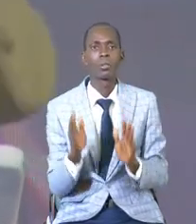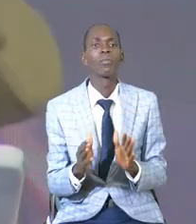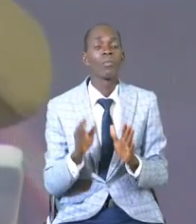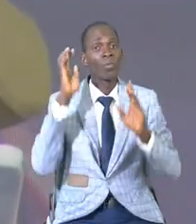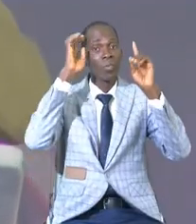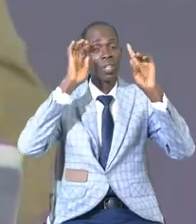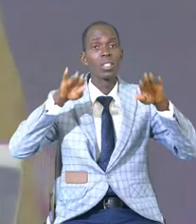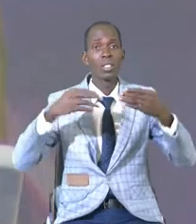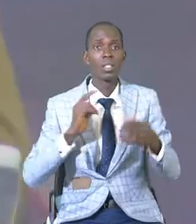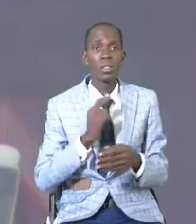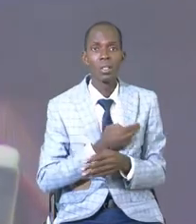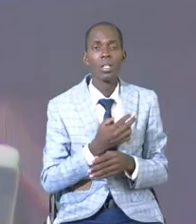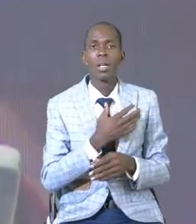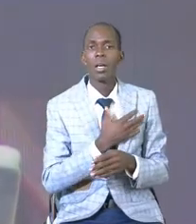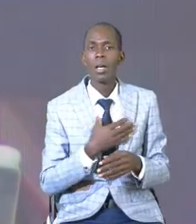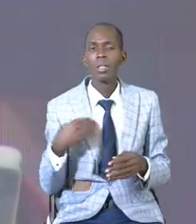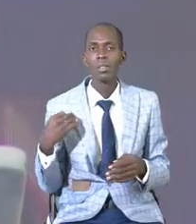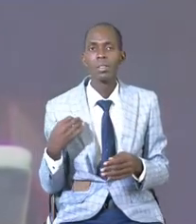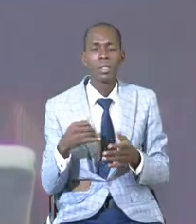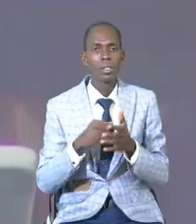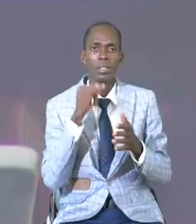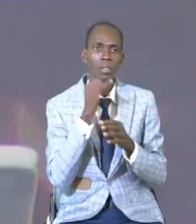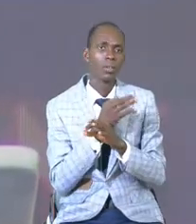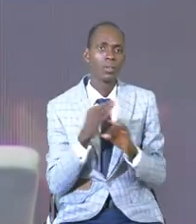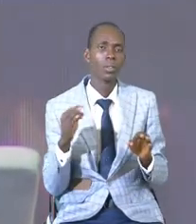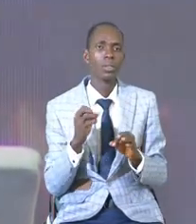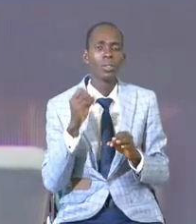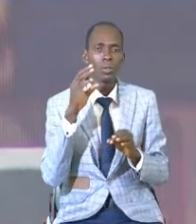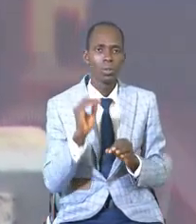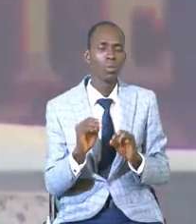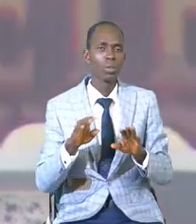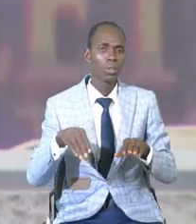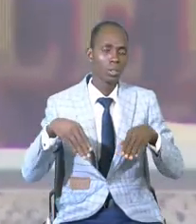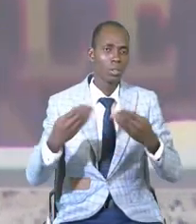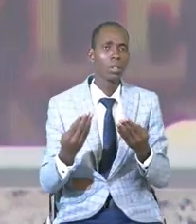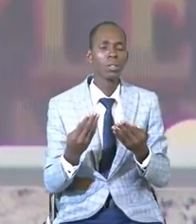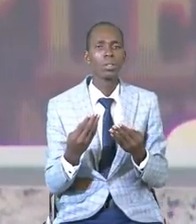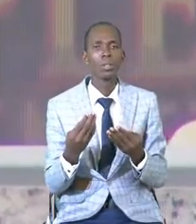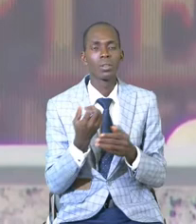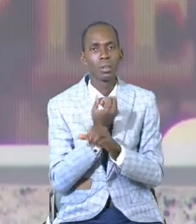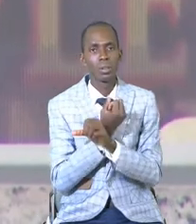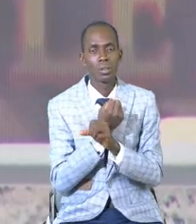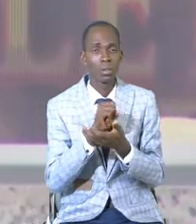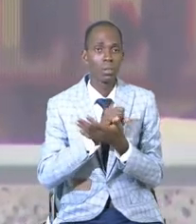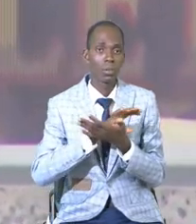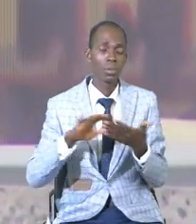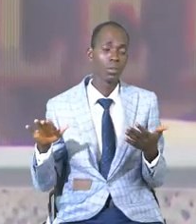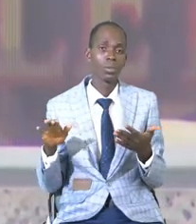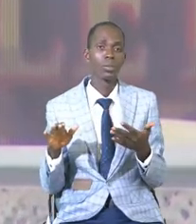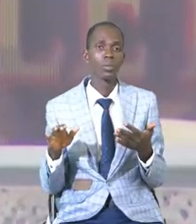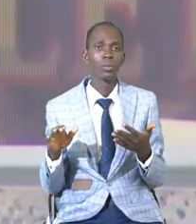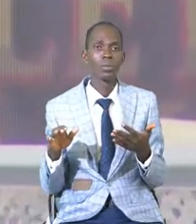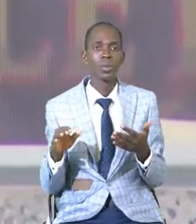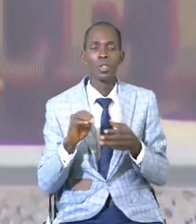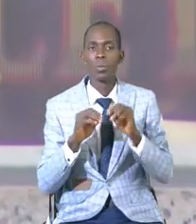it's gratis, and it's free. Such granted sanctification through the glorious sanctifier. Number